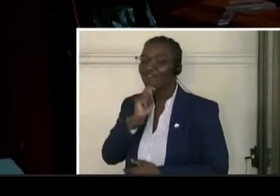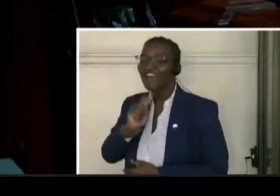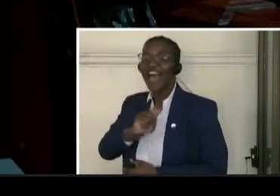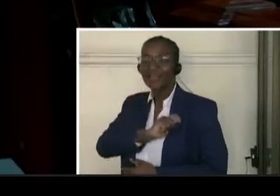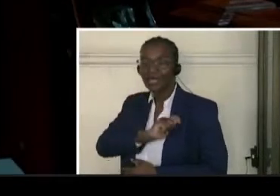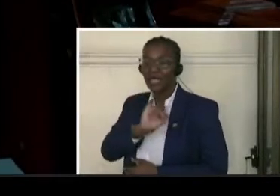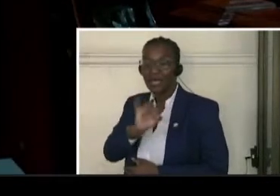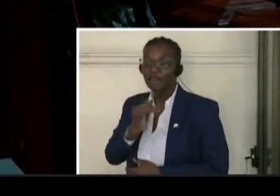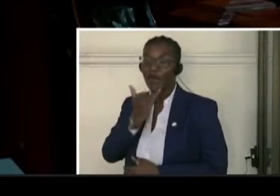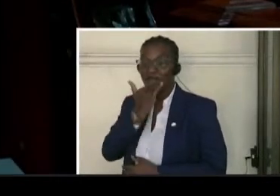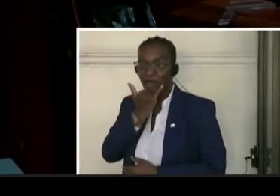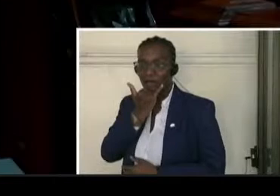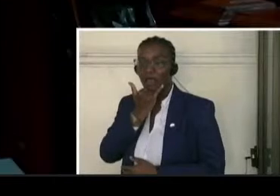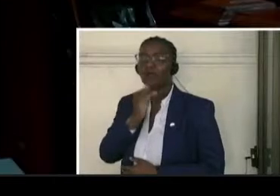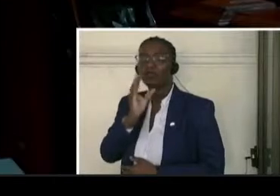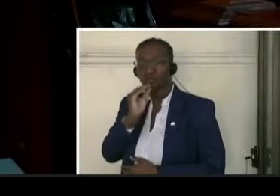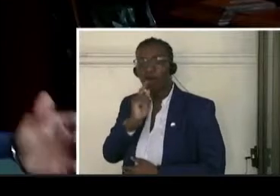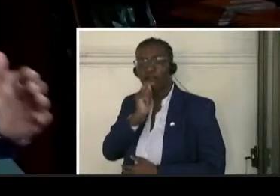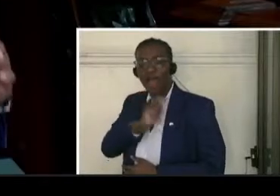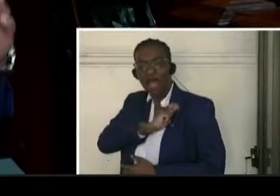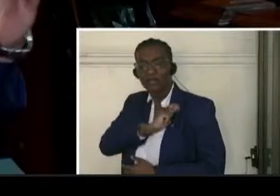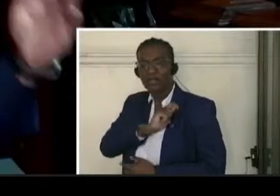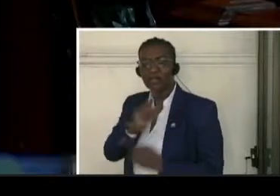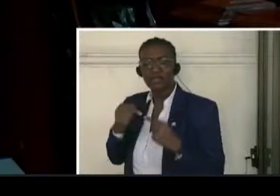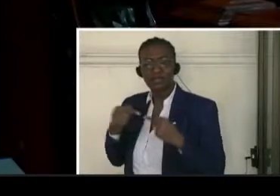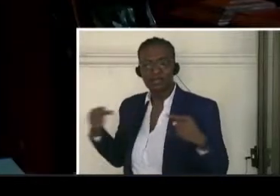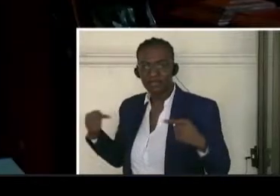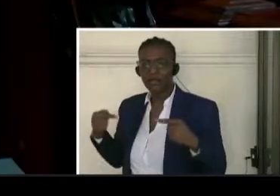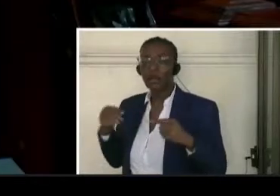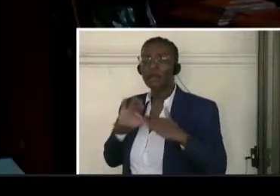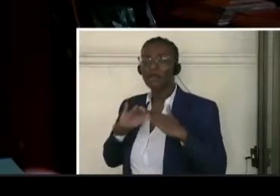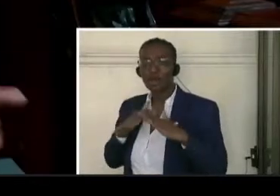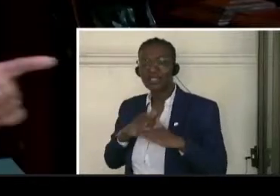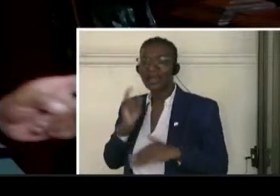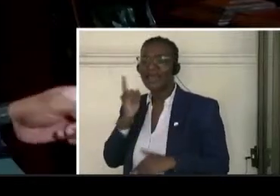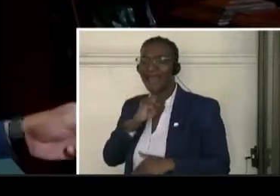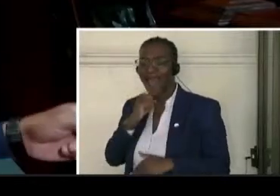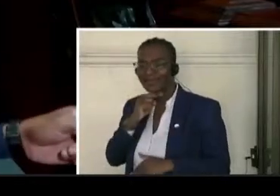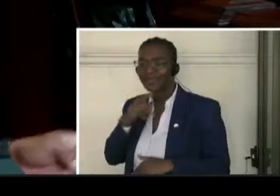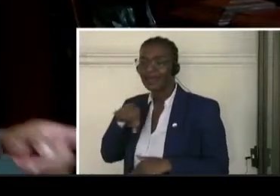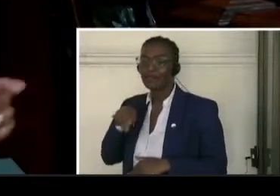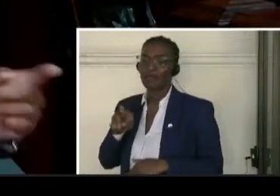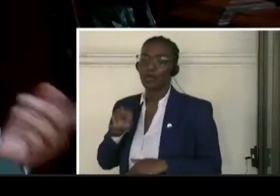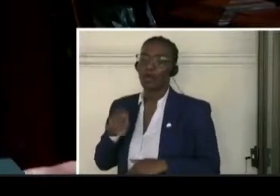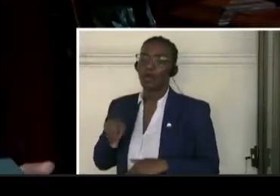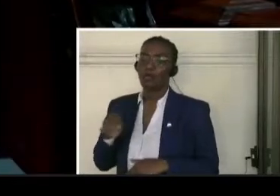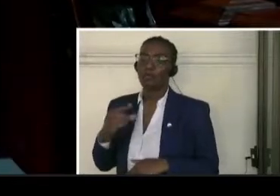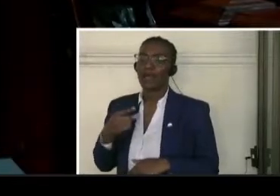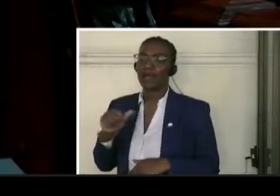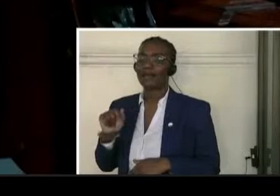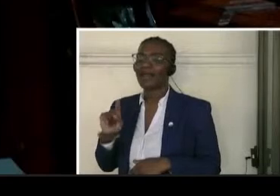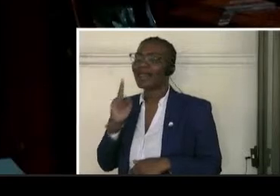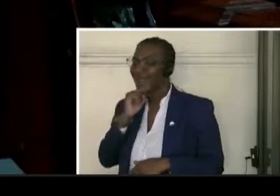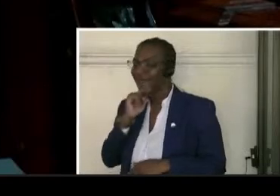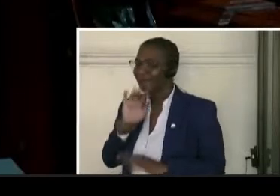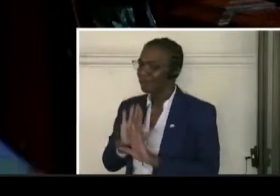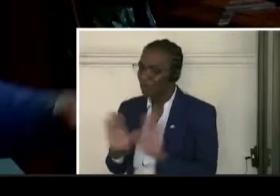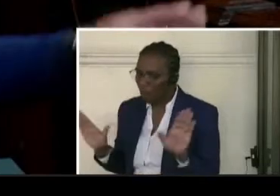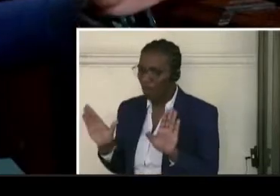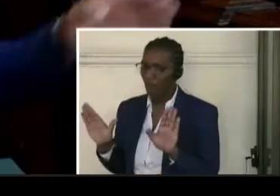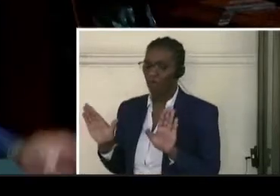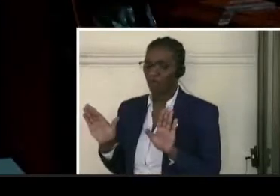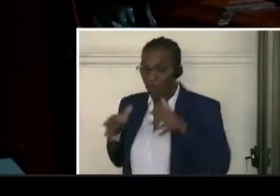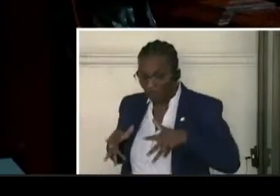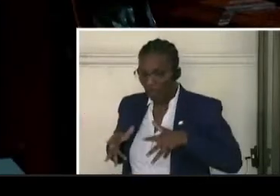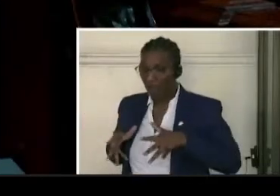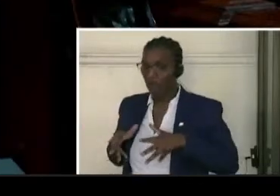if you are excited, talk facts. And there's a difference between propaganda and lies. It's two different things. Don't come and lie. So